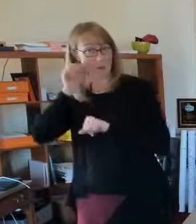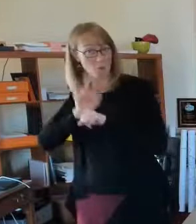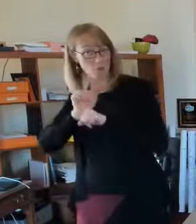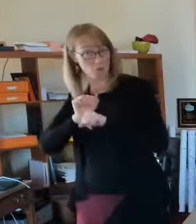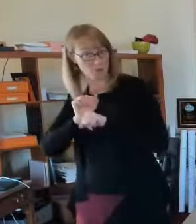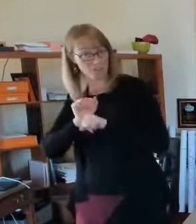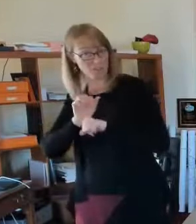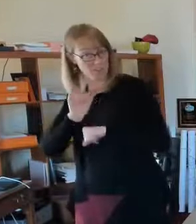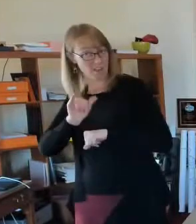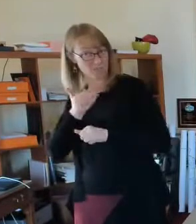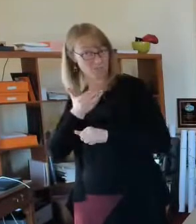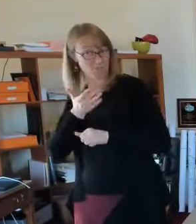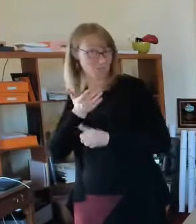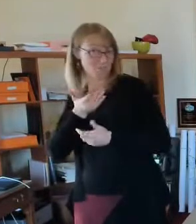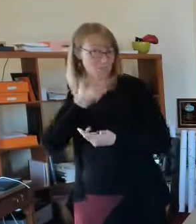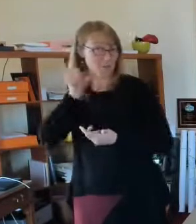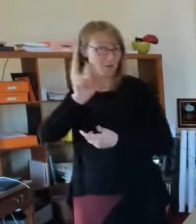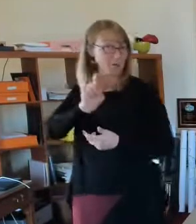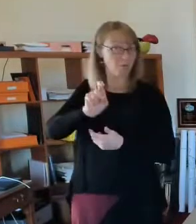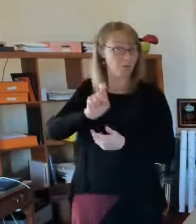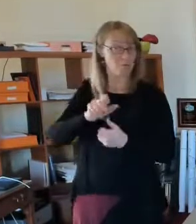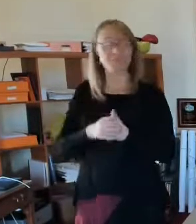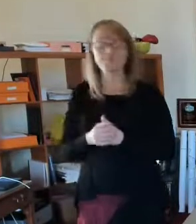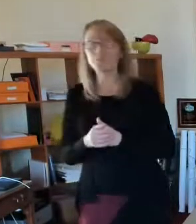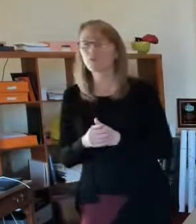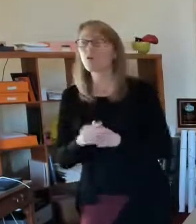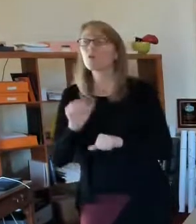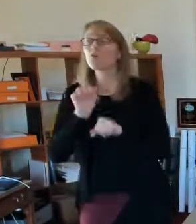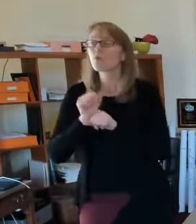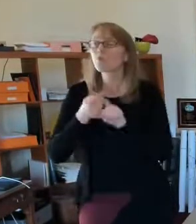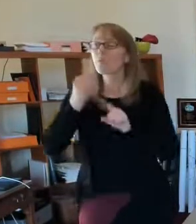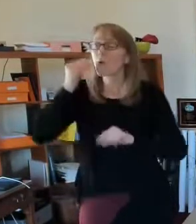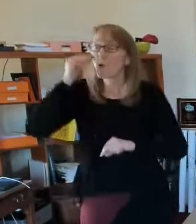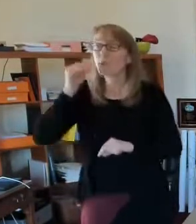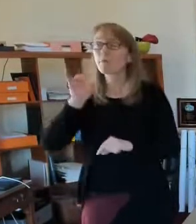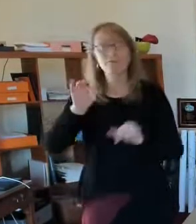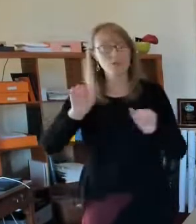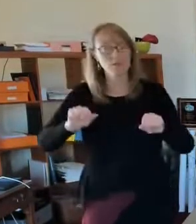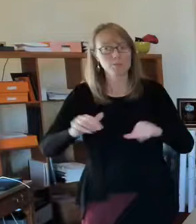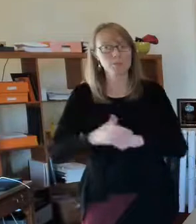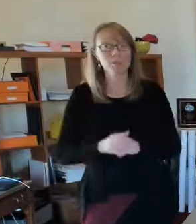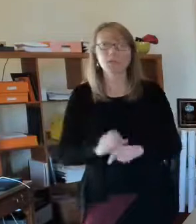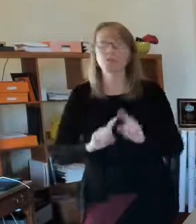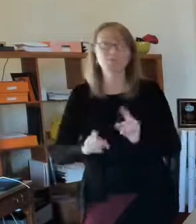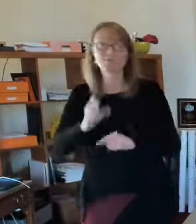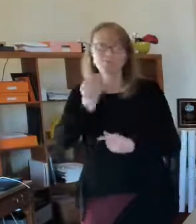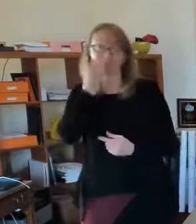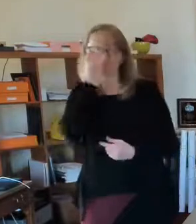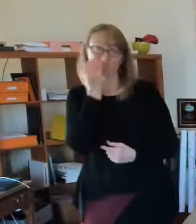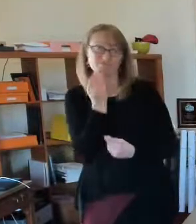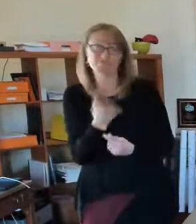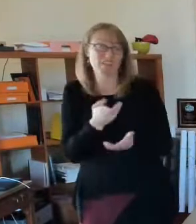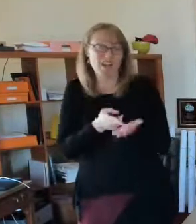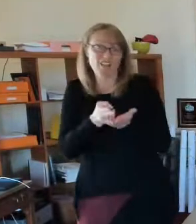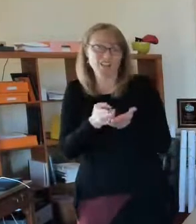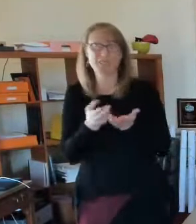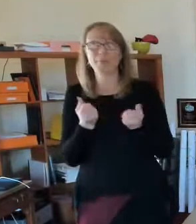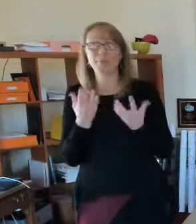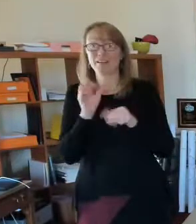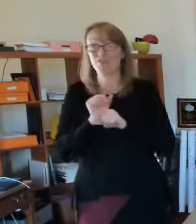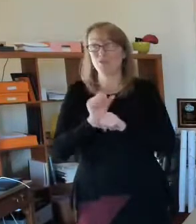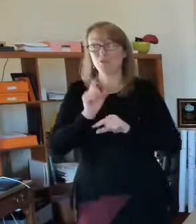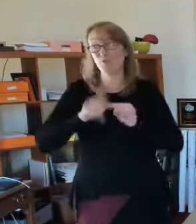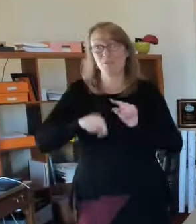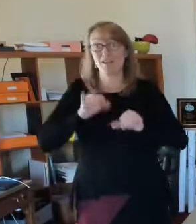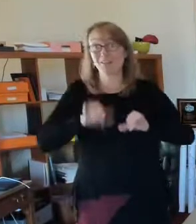can. But most people frankly can't work from home. Most jobs you cannot do from home.